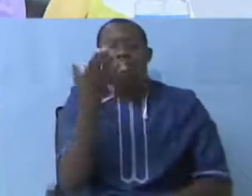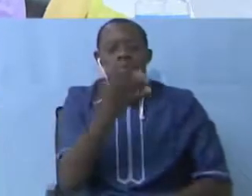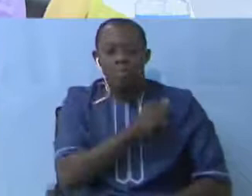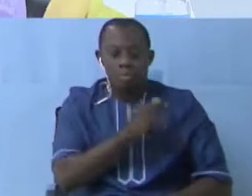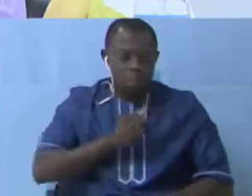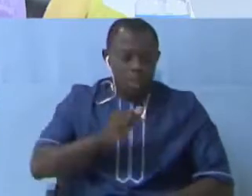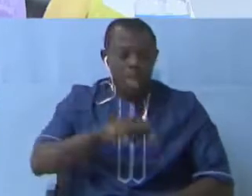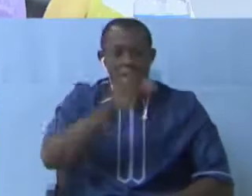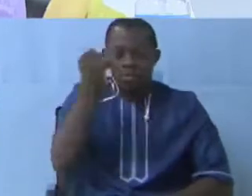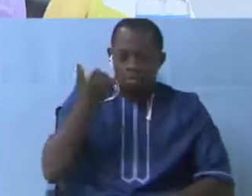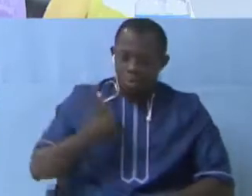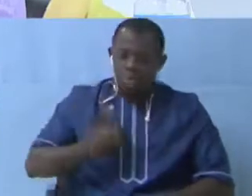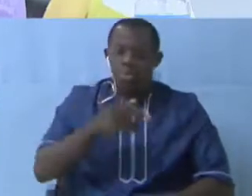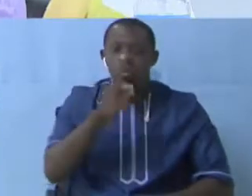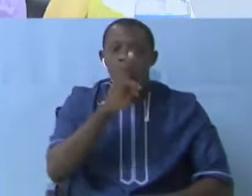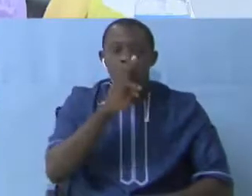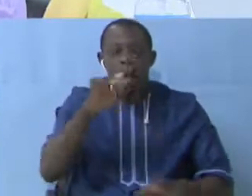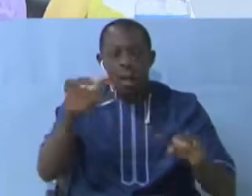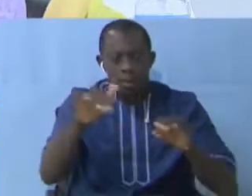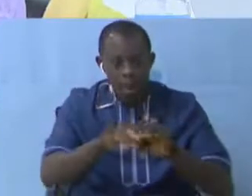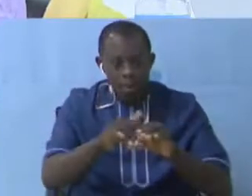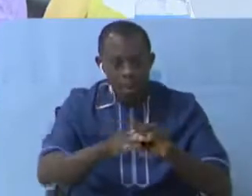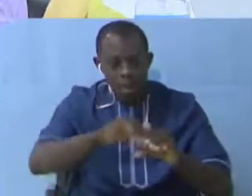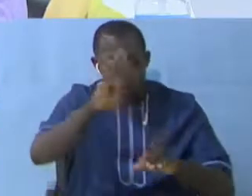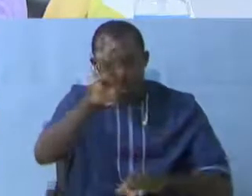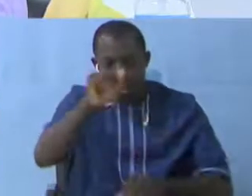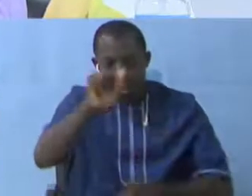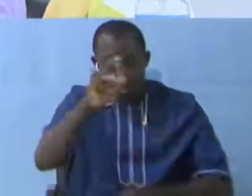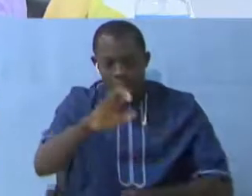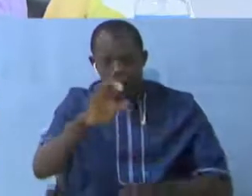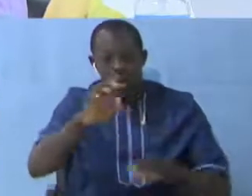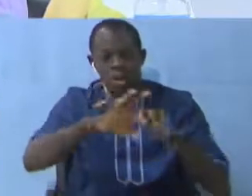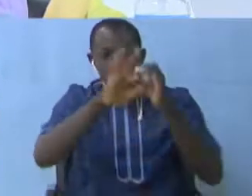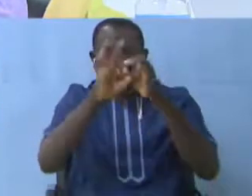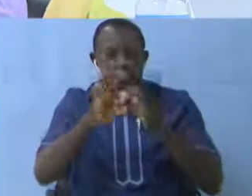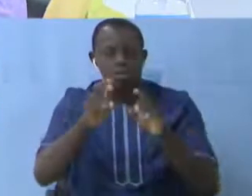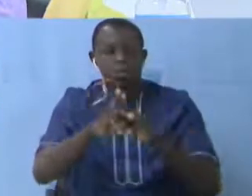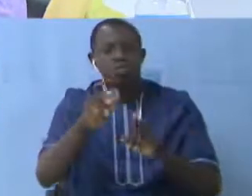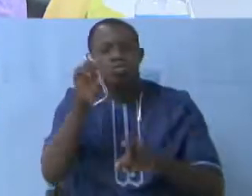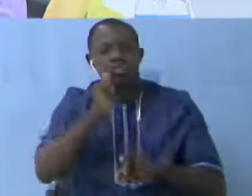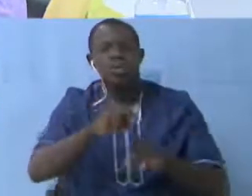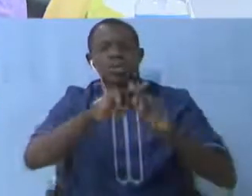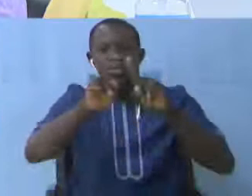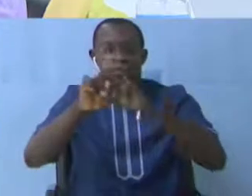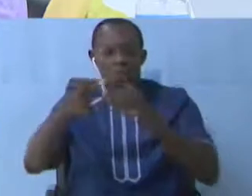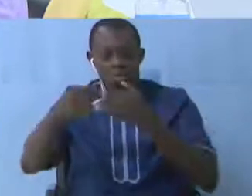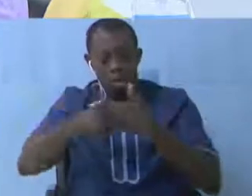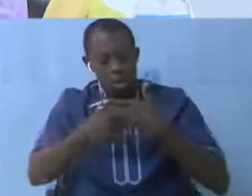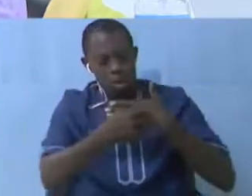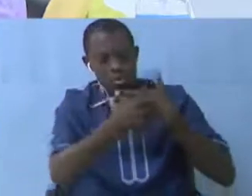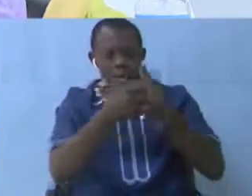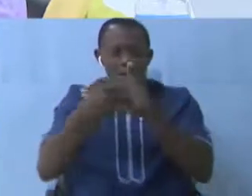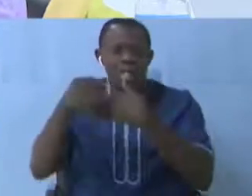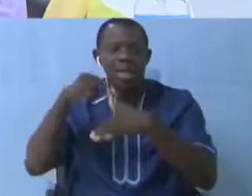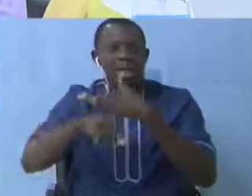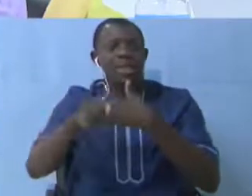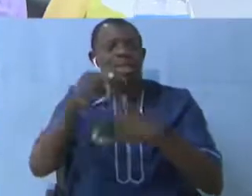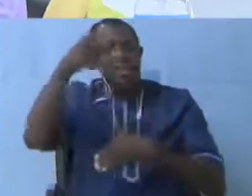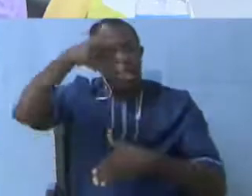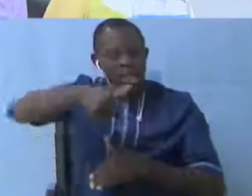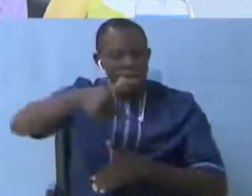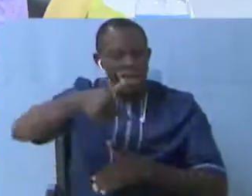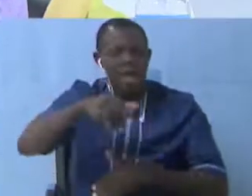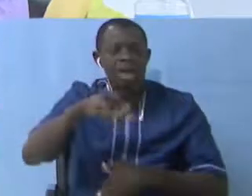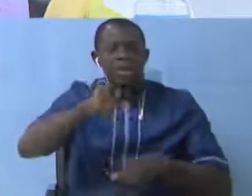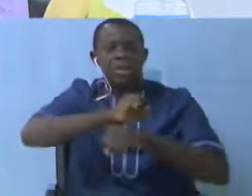people in the bar and also use the different contacts we have in Nigeria, in the different countries, in Sierra Leone, I remember